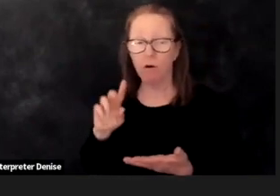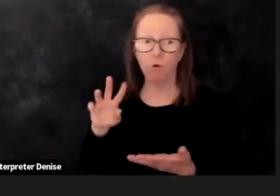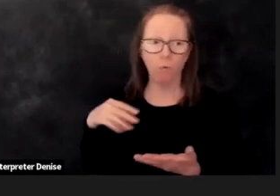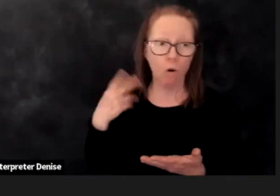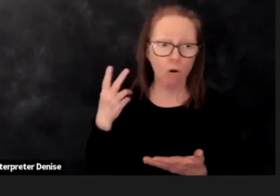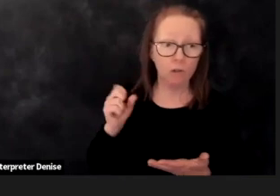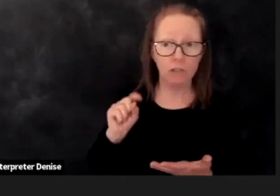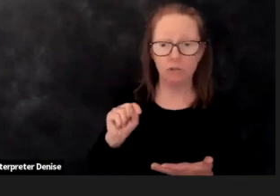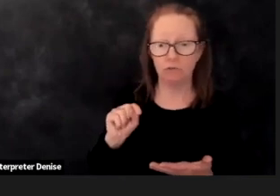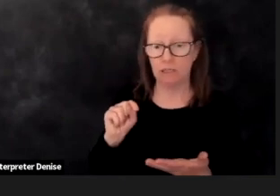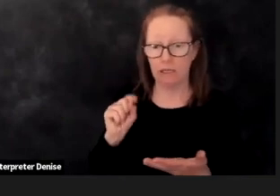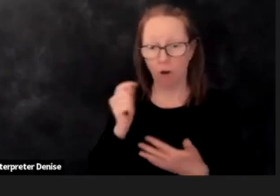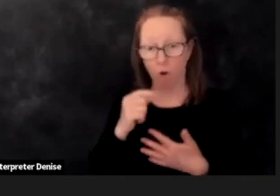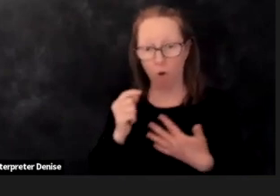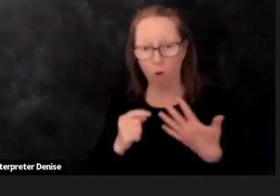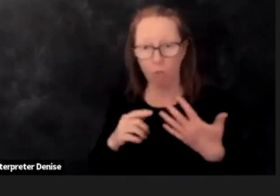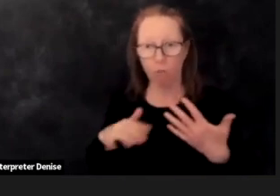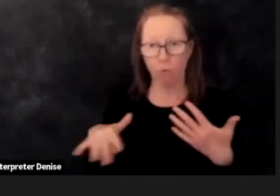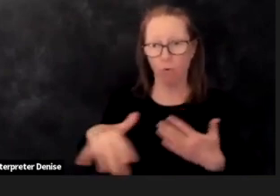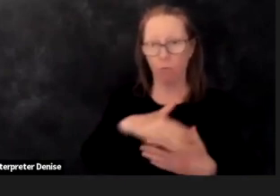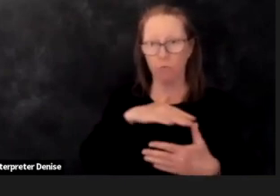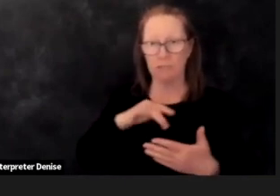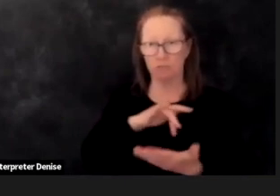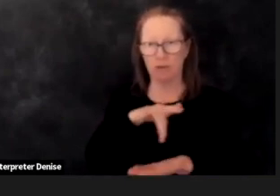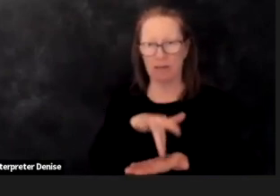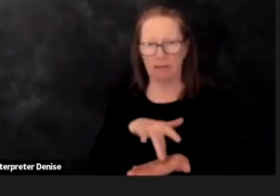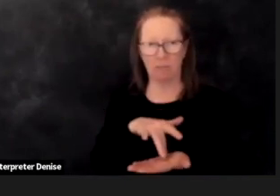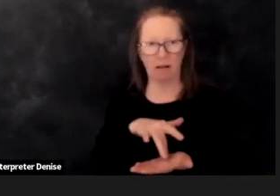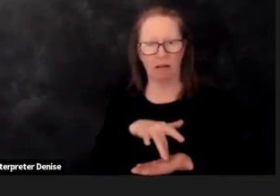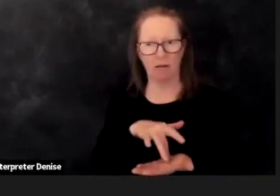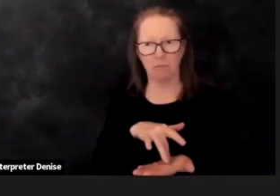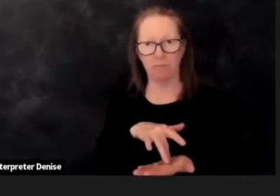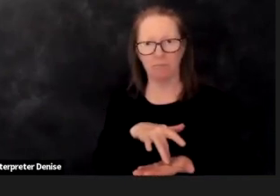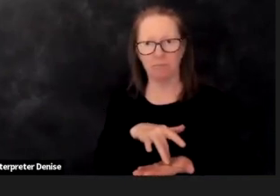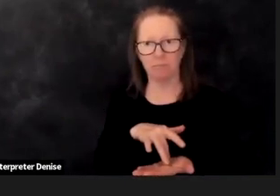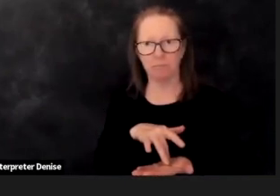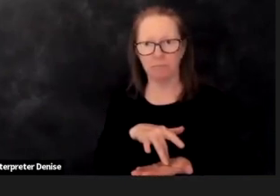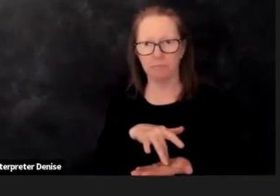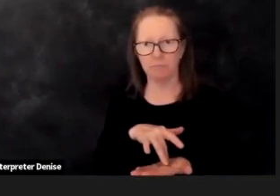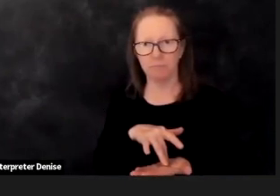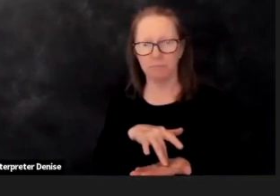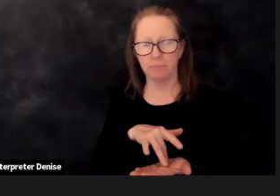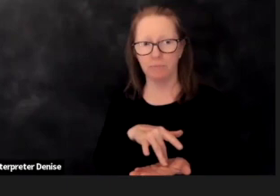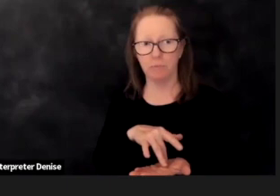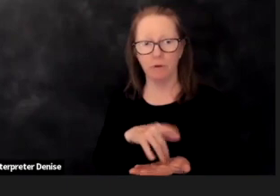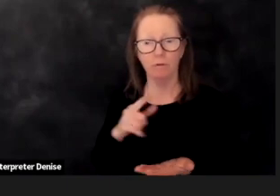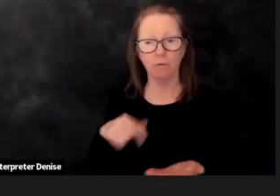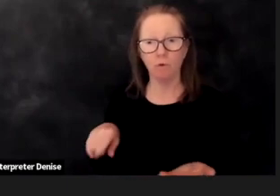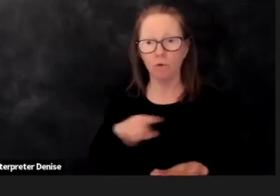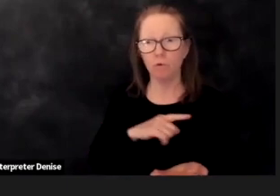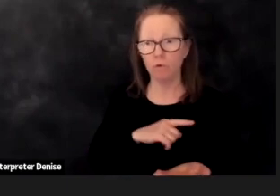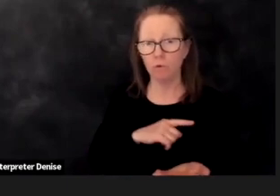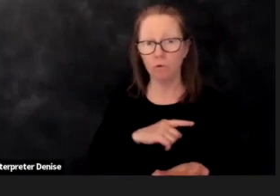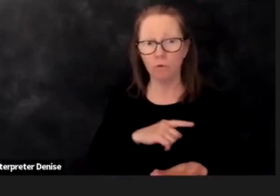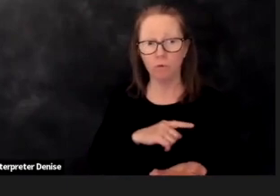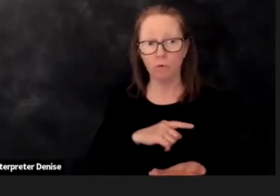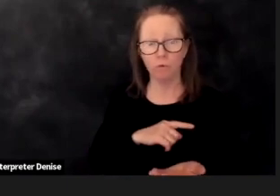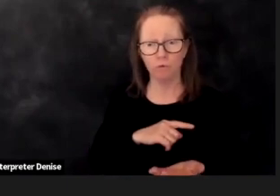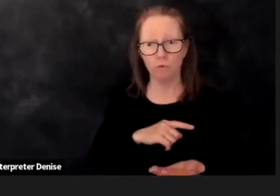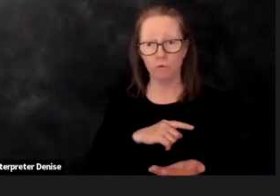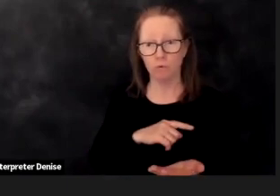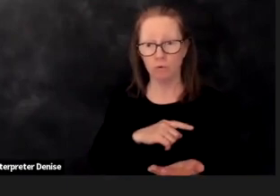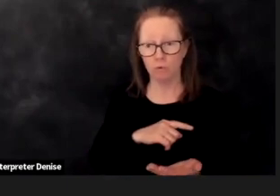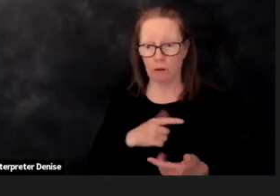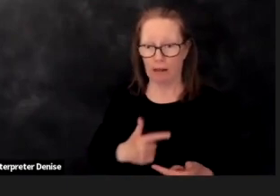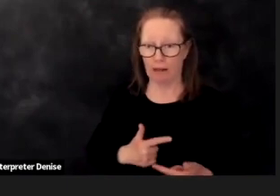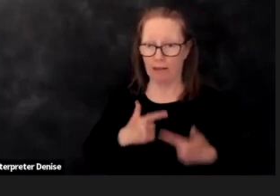Street, it's right in the middle, and it's almost like for you to actually be on any one of those neighboring streets and you don't necessarily know